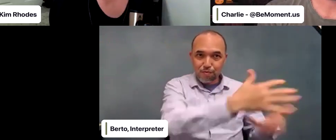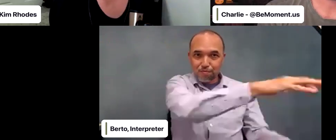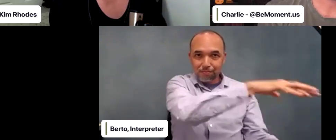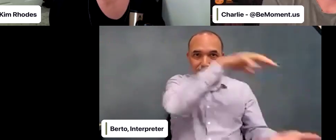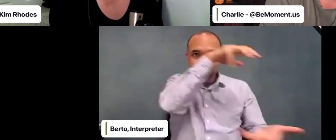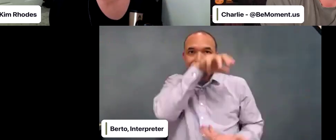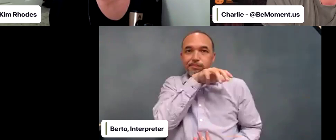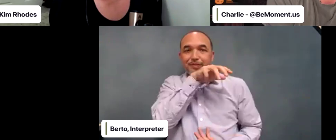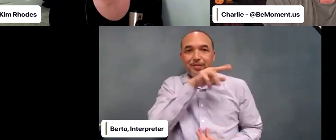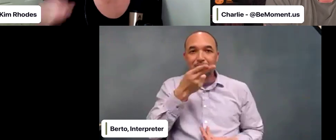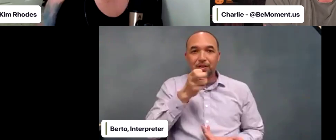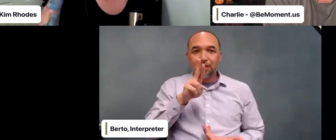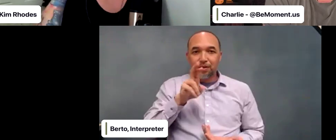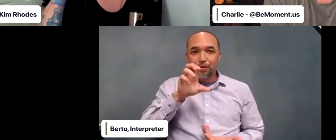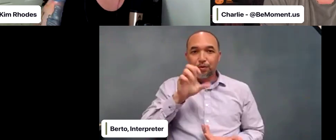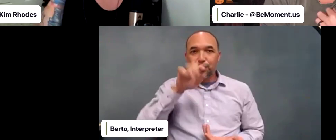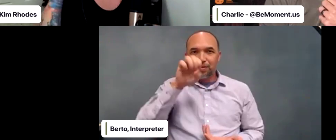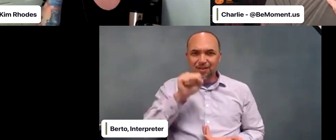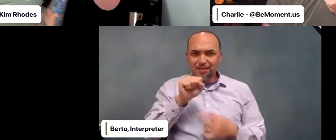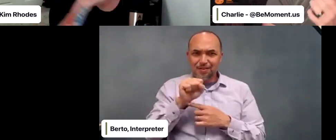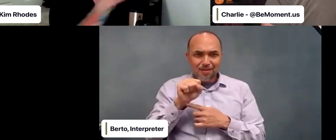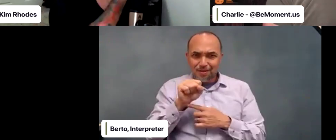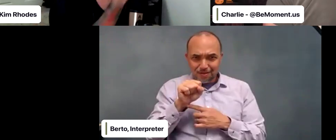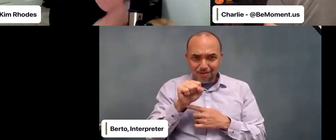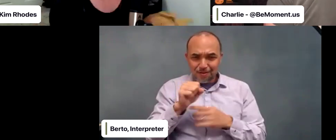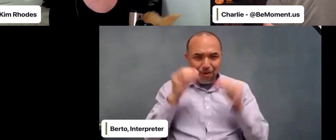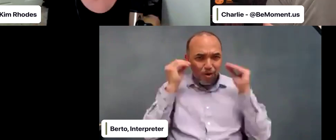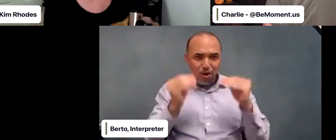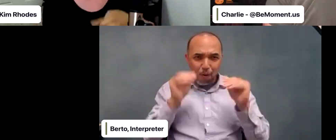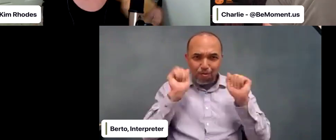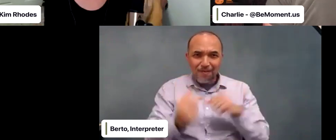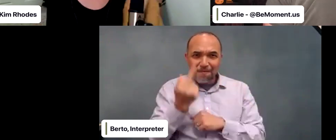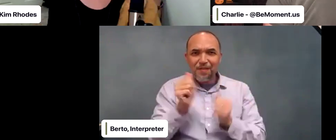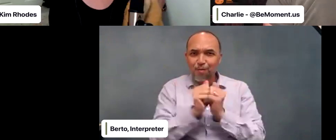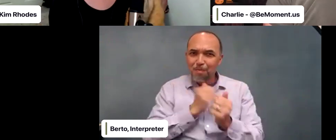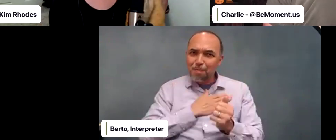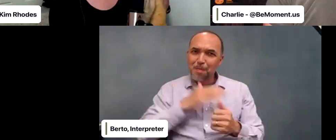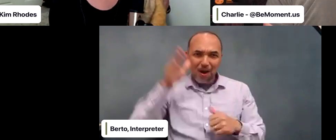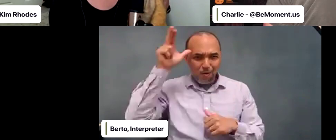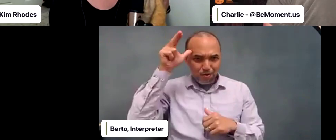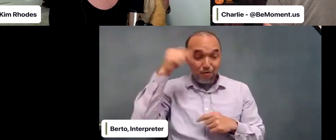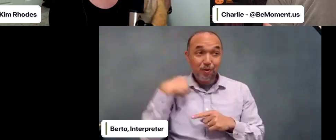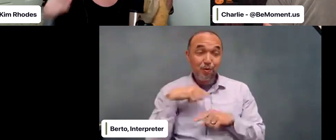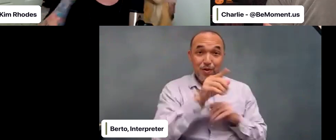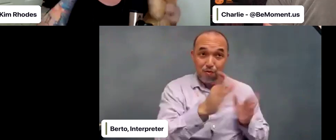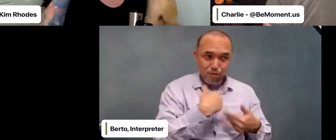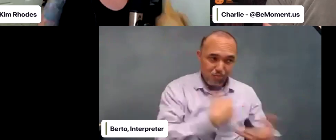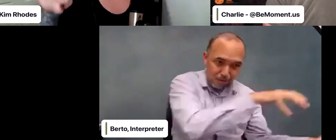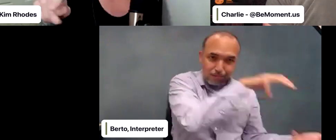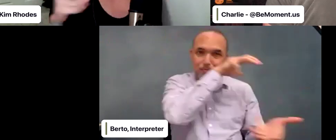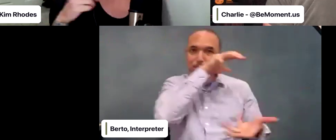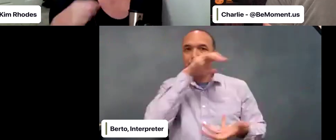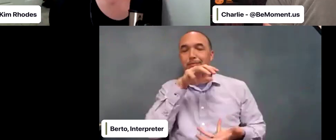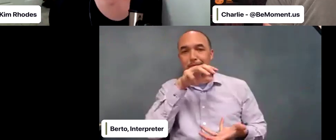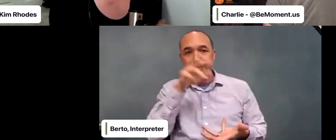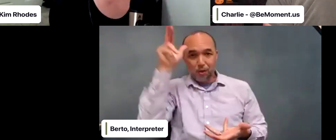if anybody's going to fuck with my horse, right? So I go back to my room. I get my stuffed horse. I walk back